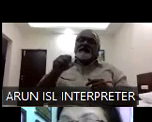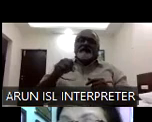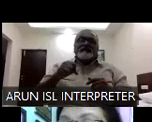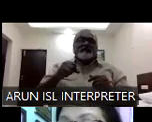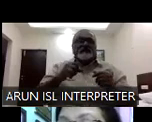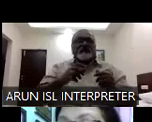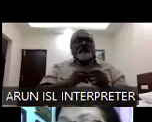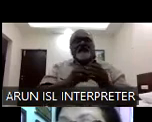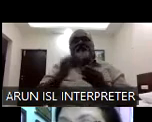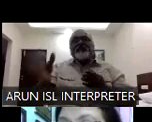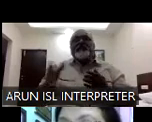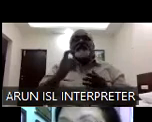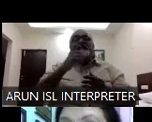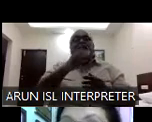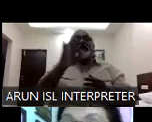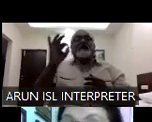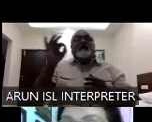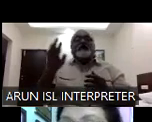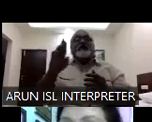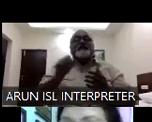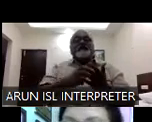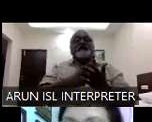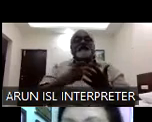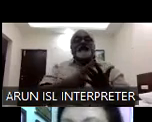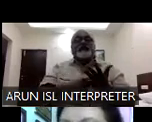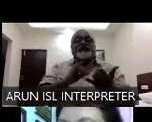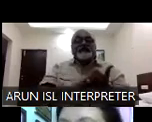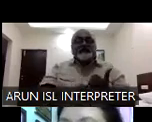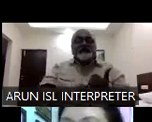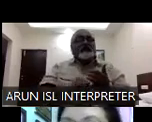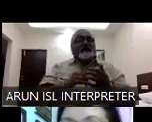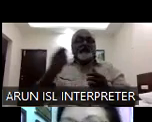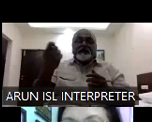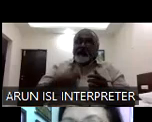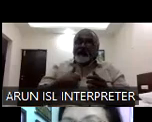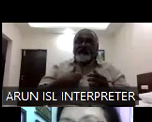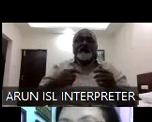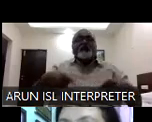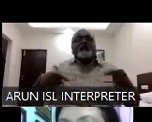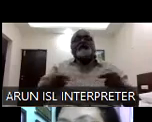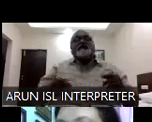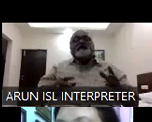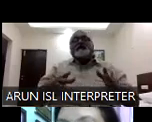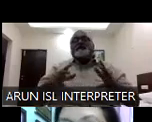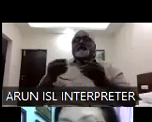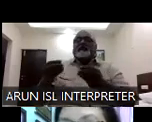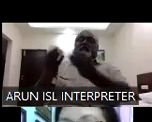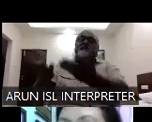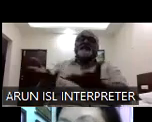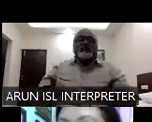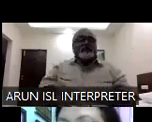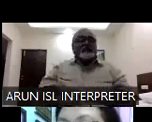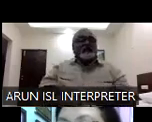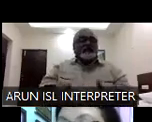you have to pay 700 for this. We'll do everything. We'll put you, we will take you to the flight, we'll board you to the flight and blah, blah,